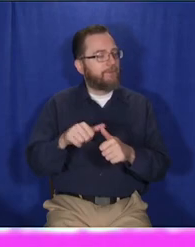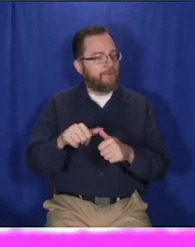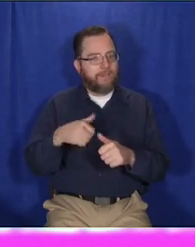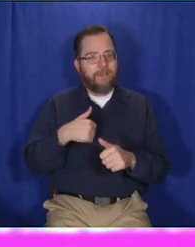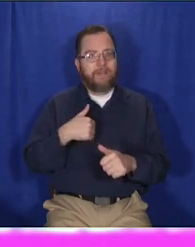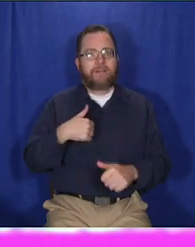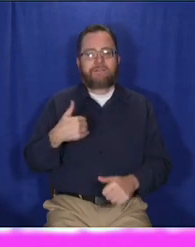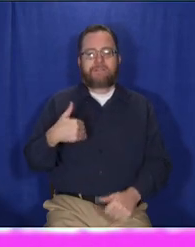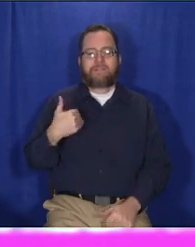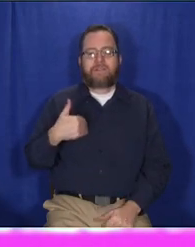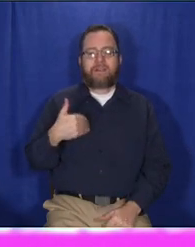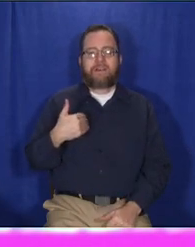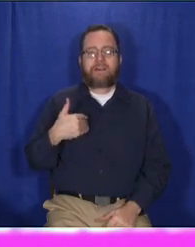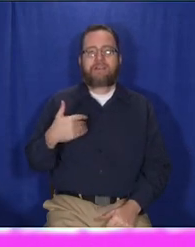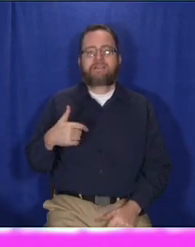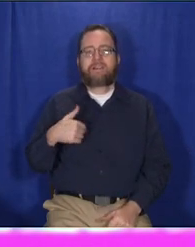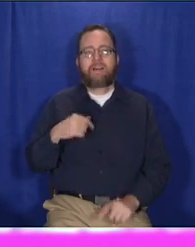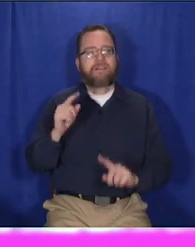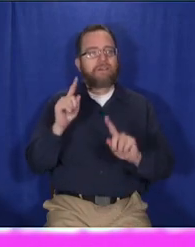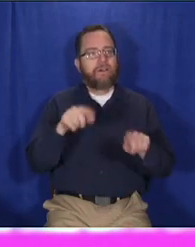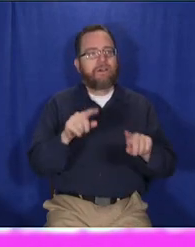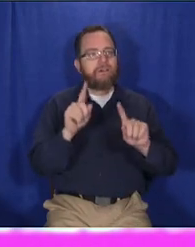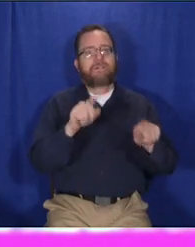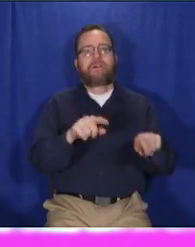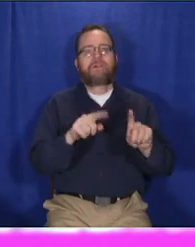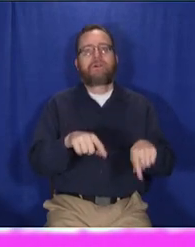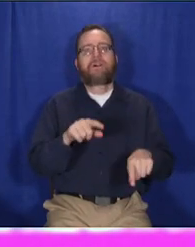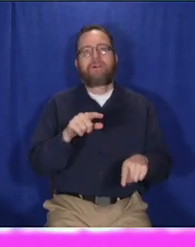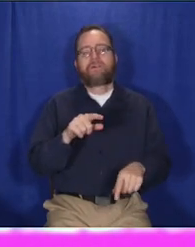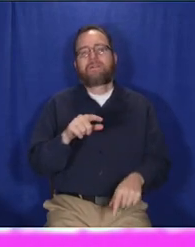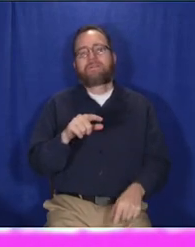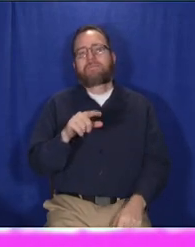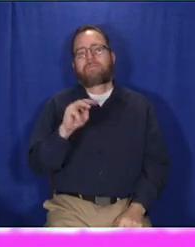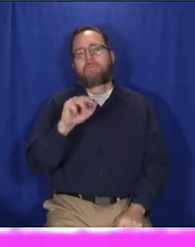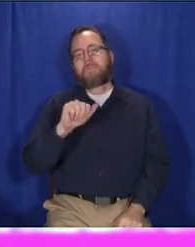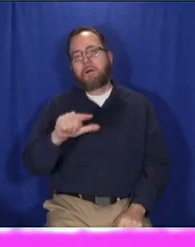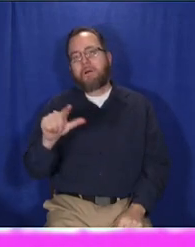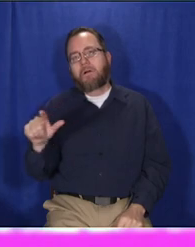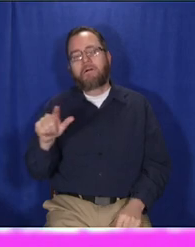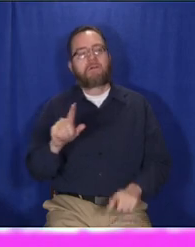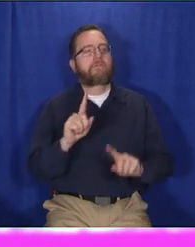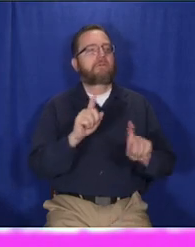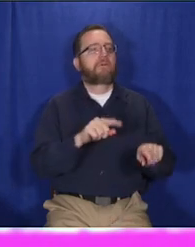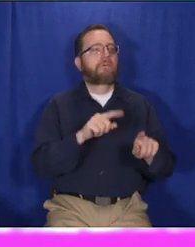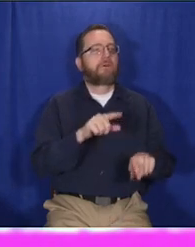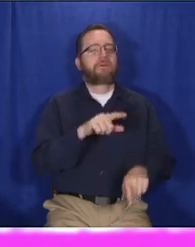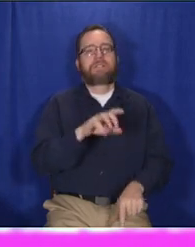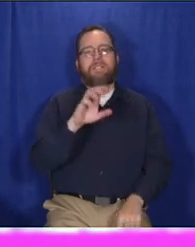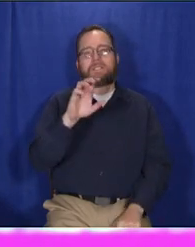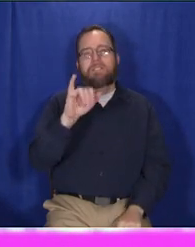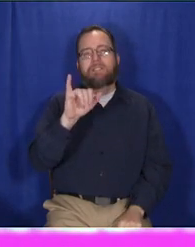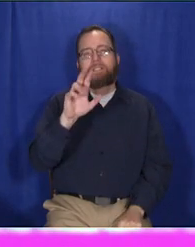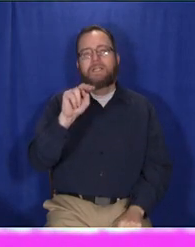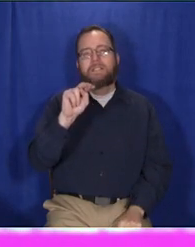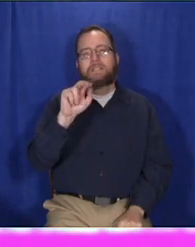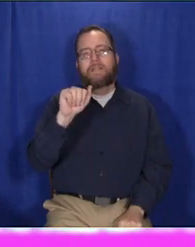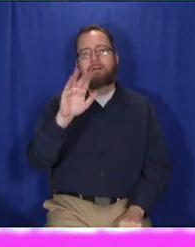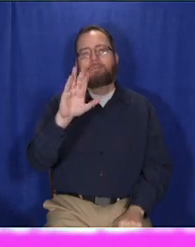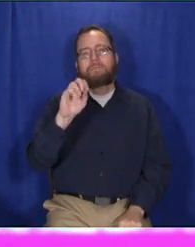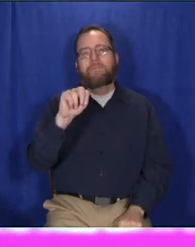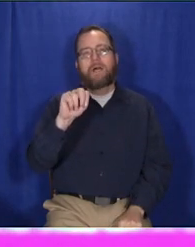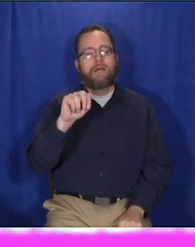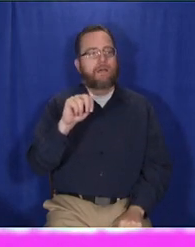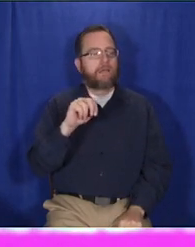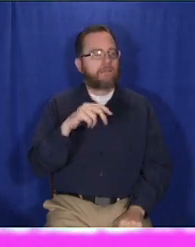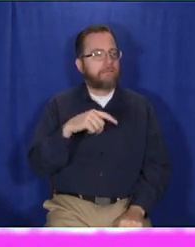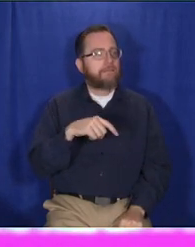I was young, and I used to go to Cinnabon there all the time. And I would be out with my friends, and I would get a Cinnabon, and I would eat it there, and I would get an extra one for me to come home with, right? And